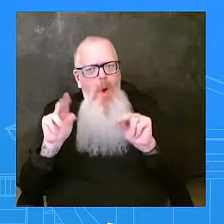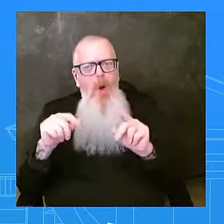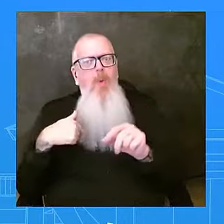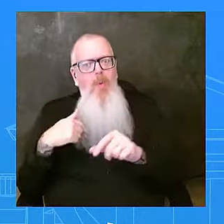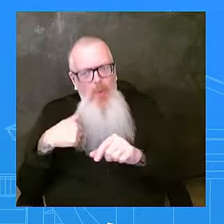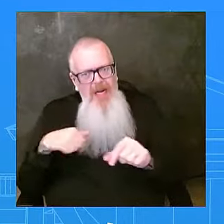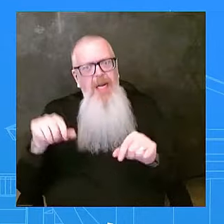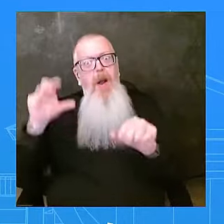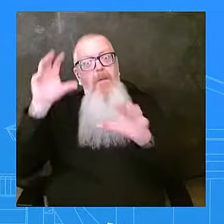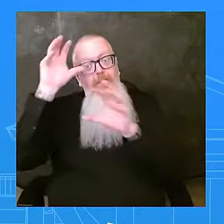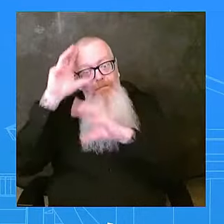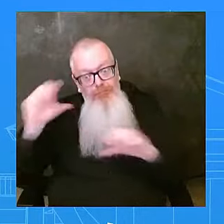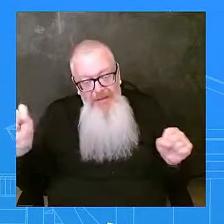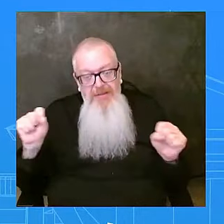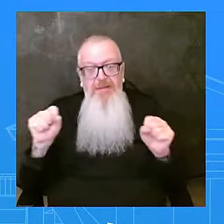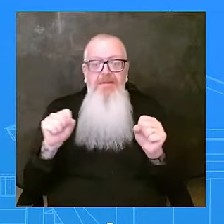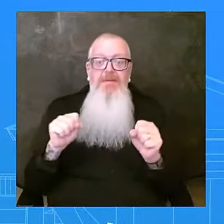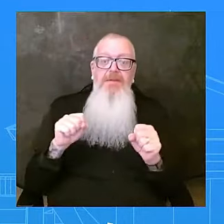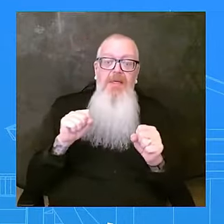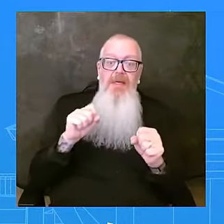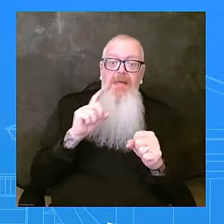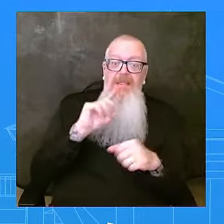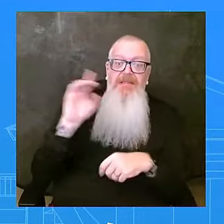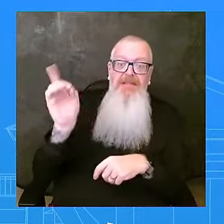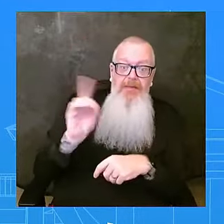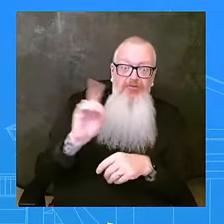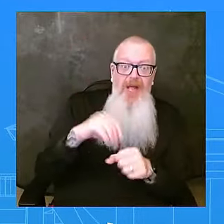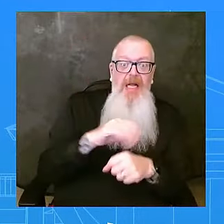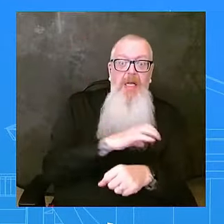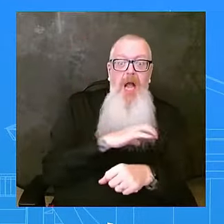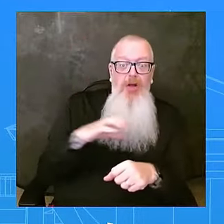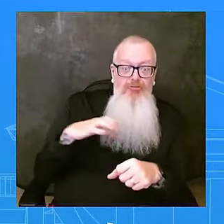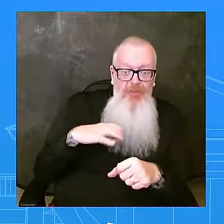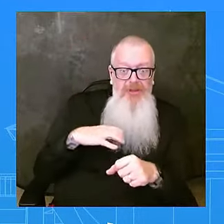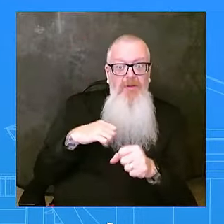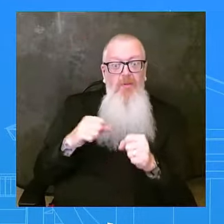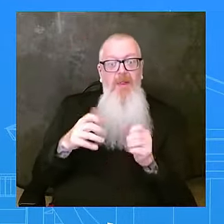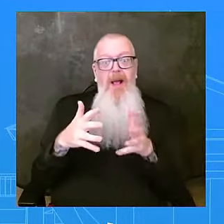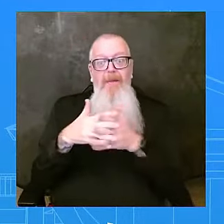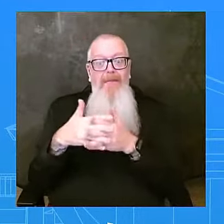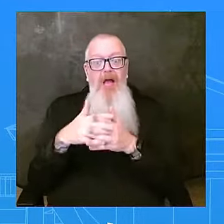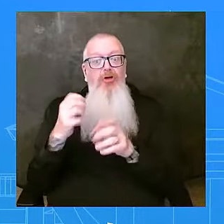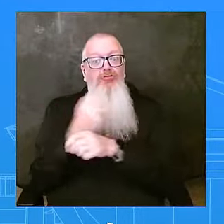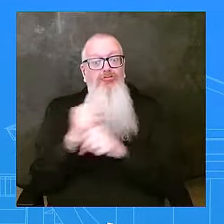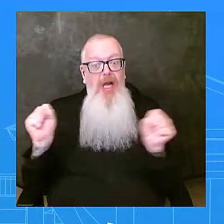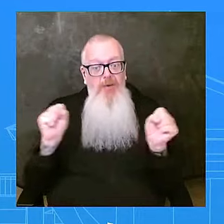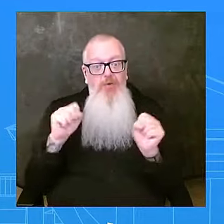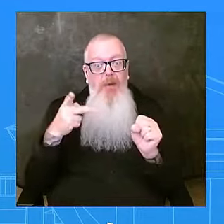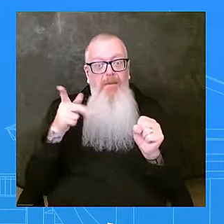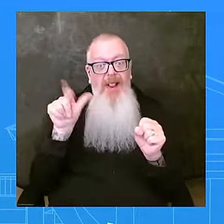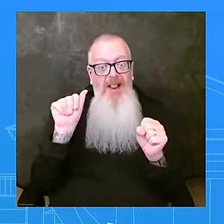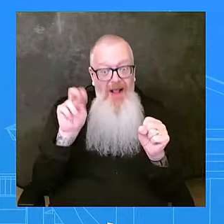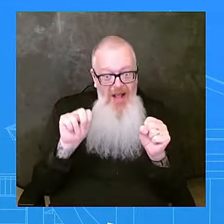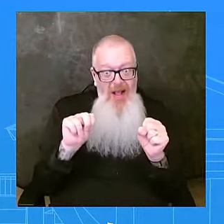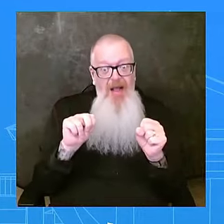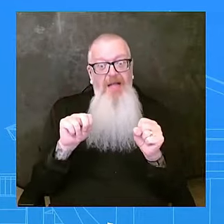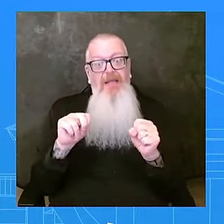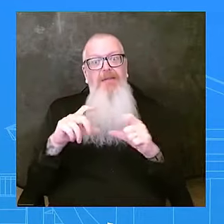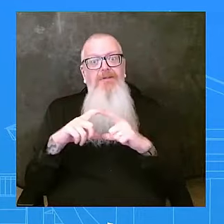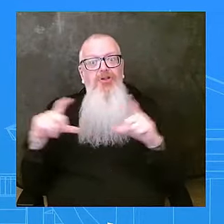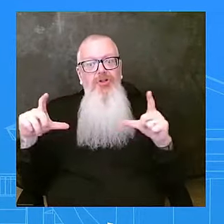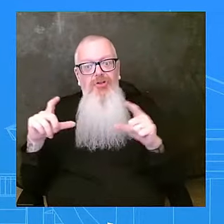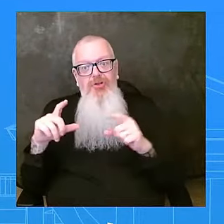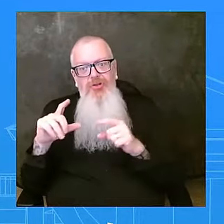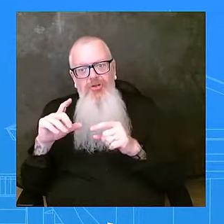American Rescue Plan, which helped turn things around, put checks in pockets, right? We're able to do that. Put shots in arms, right? So we can deal with